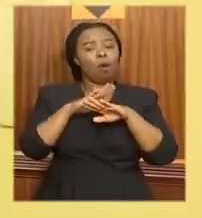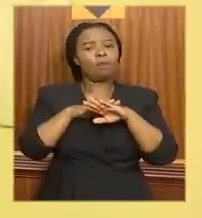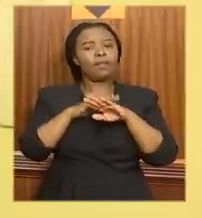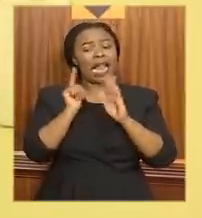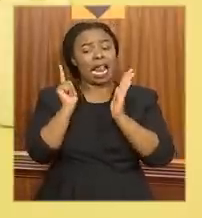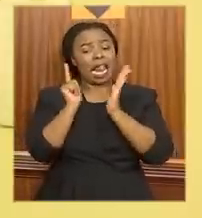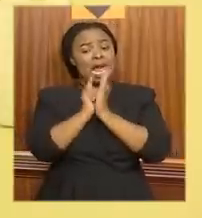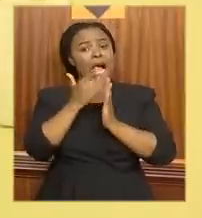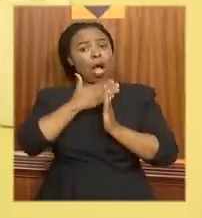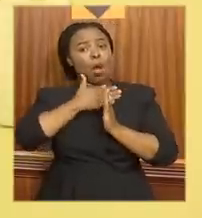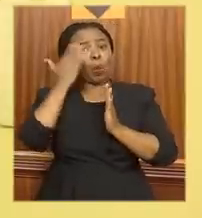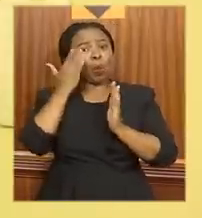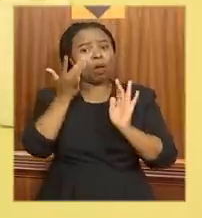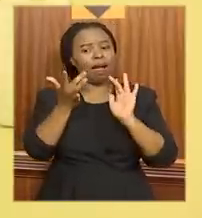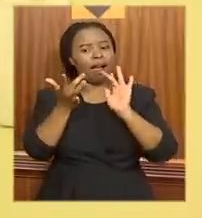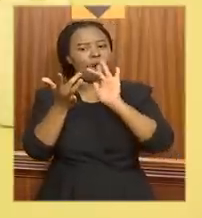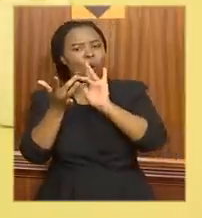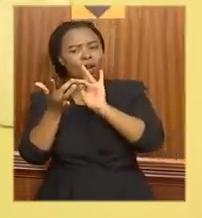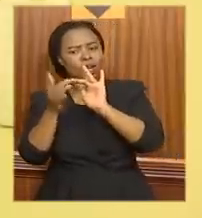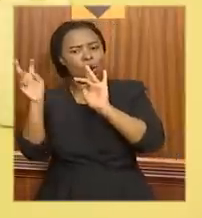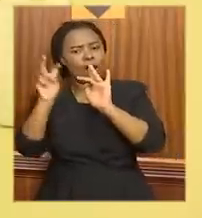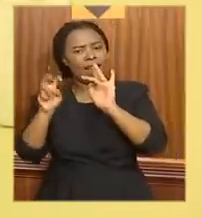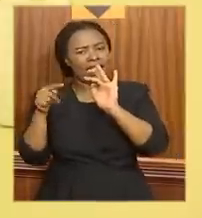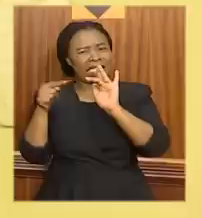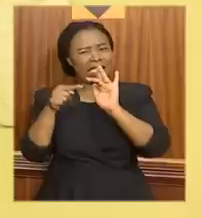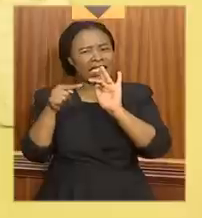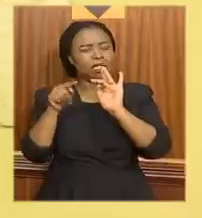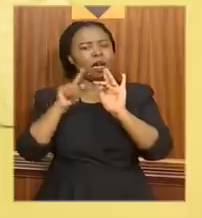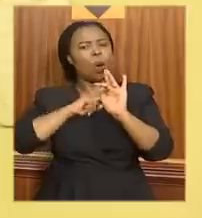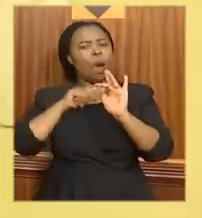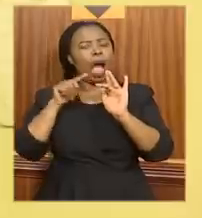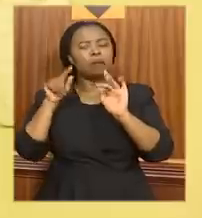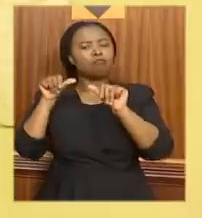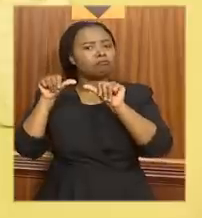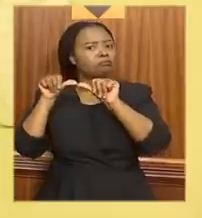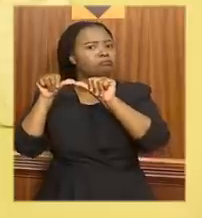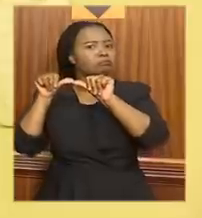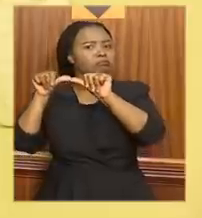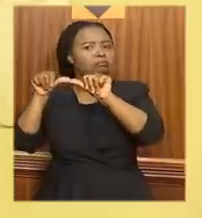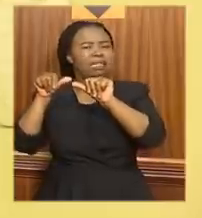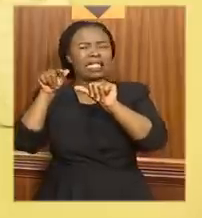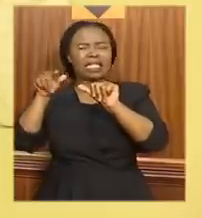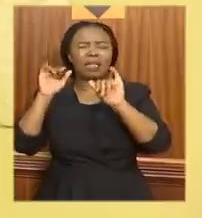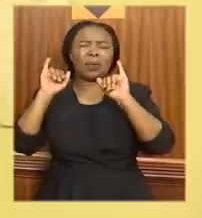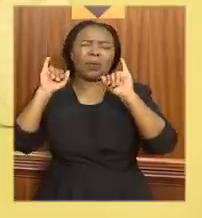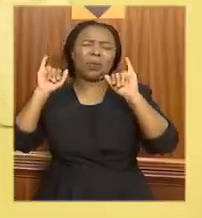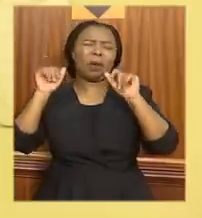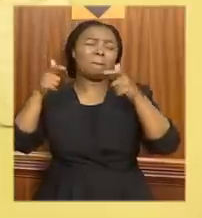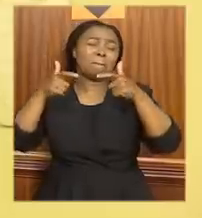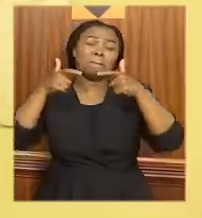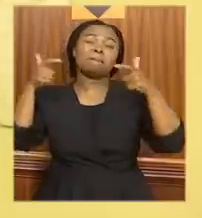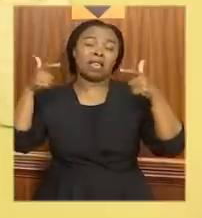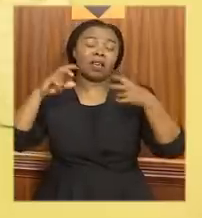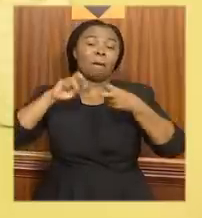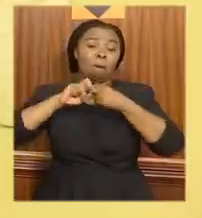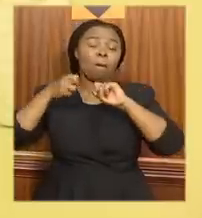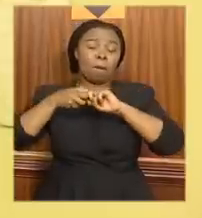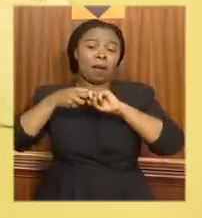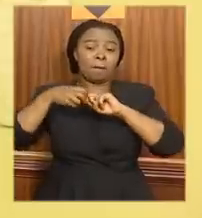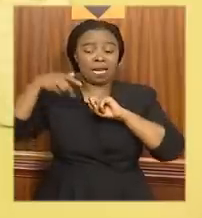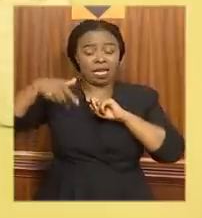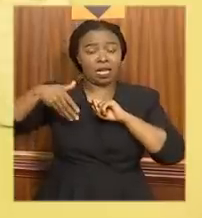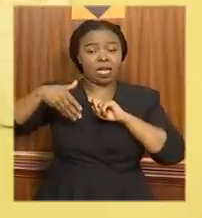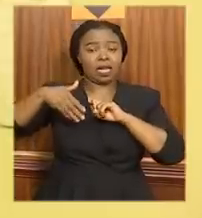connections, because illegal connections continue to be a major challenge that our country faces.